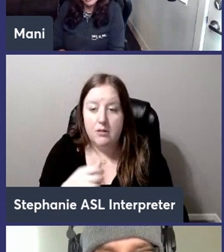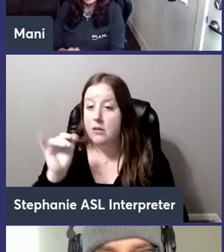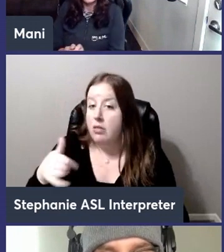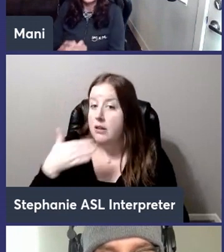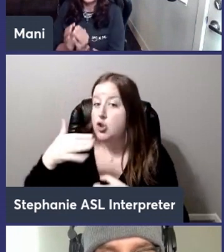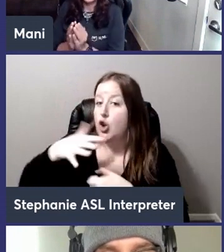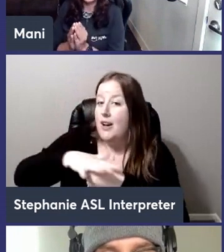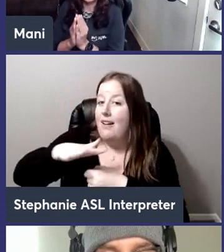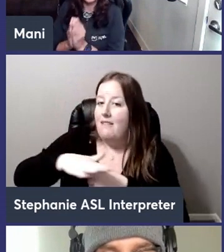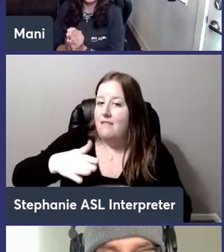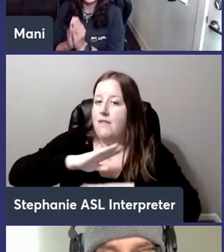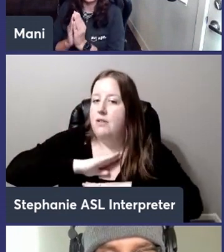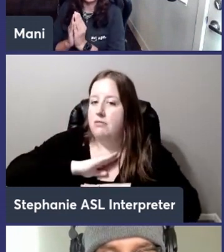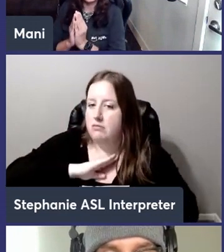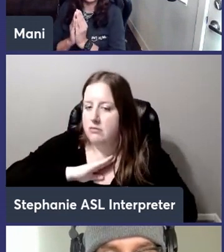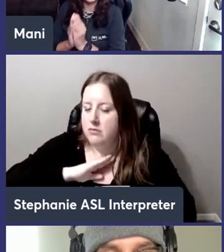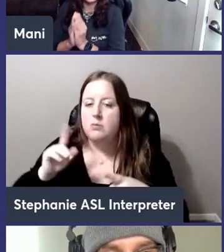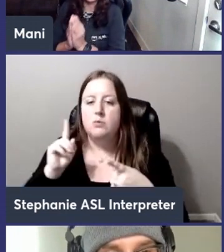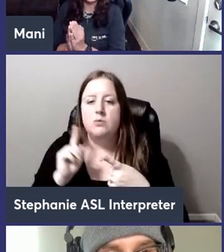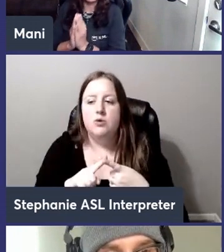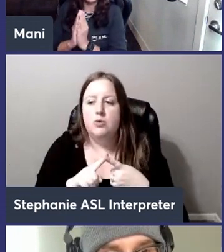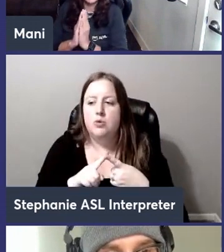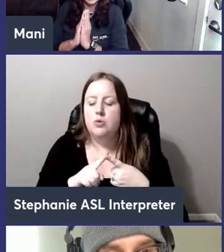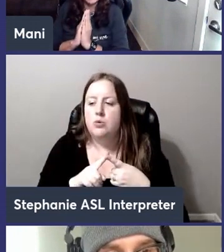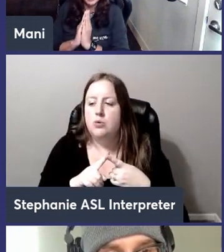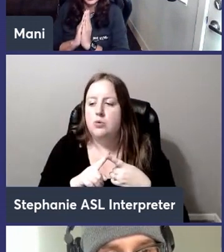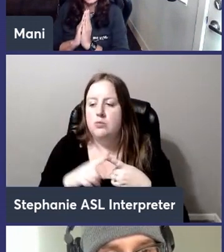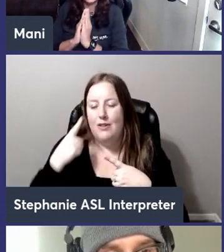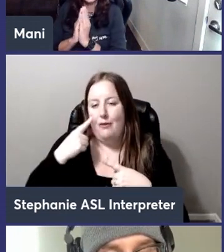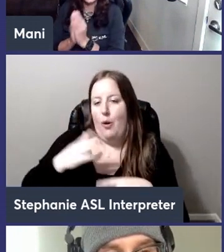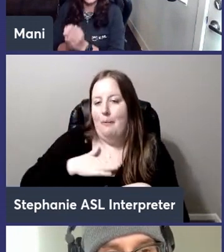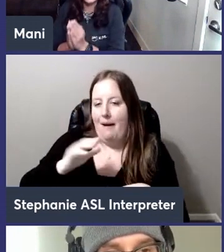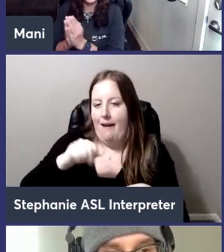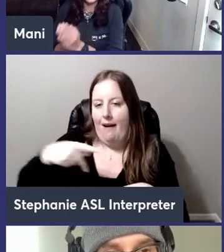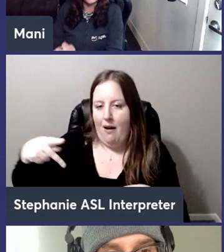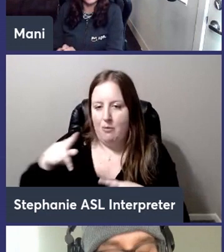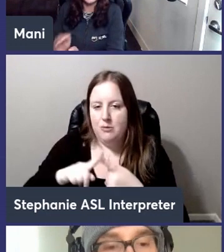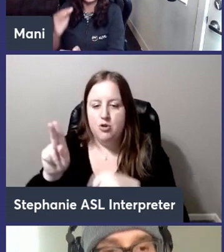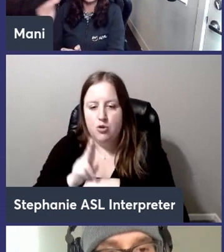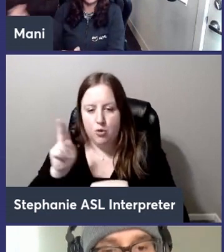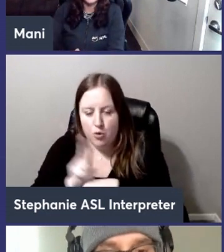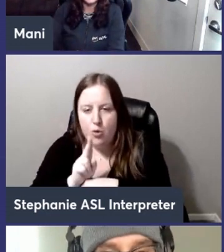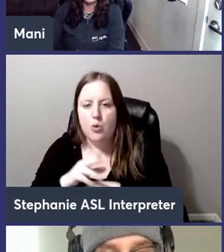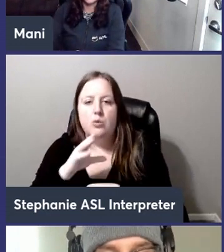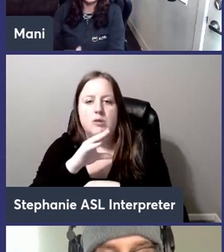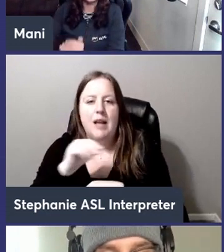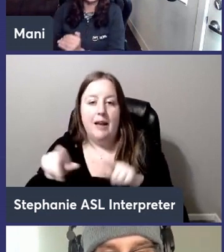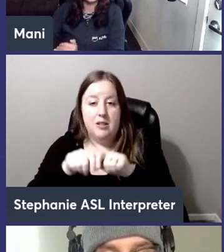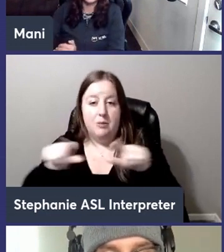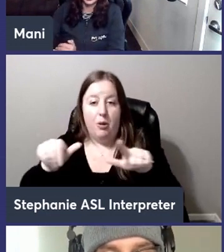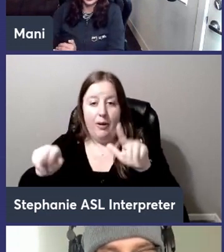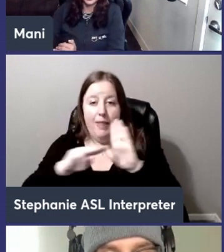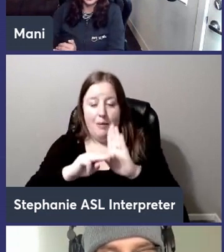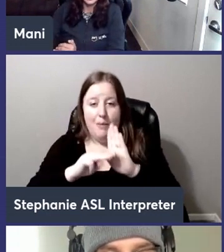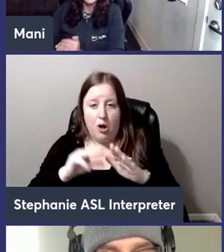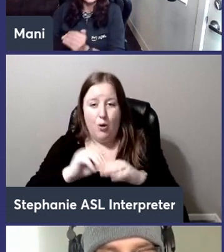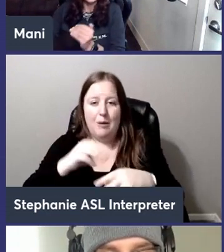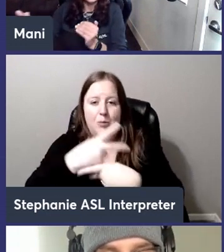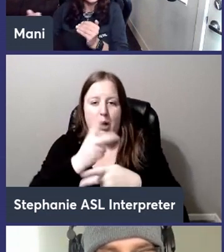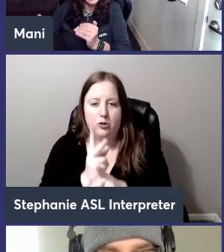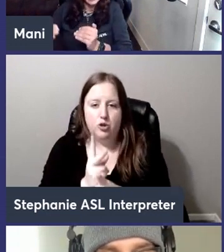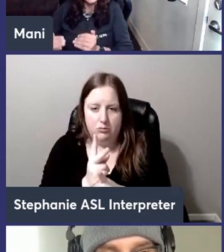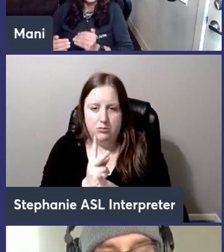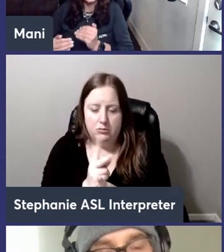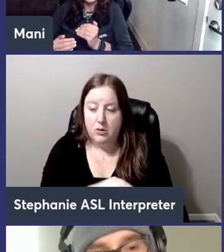enough to go and which is good enough for my application to use and go and deploy that model into production. So